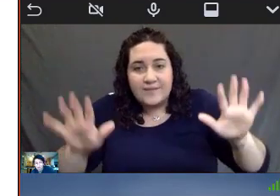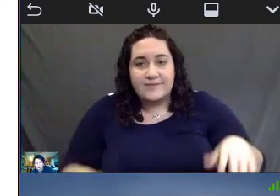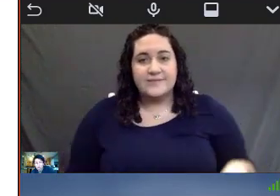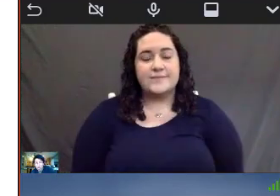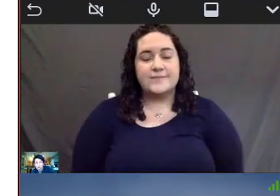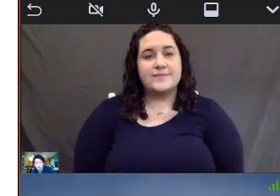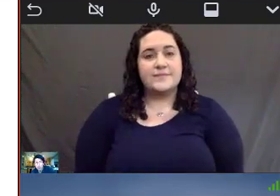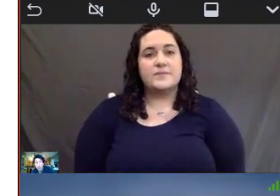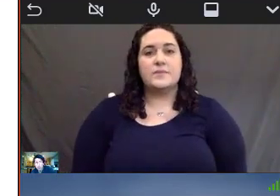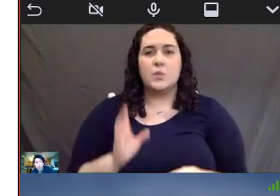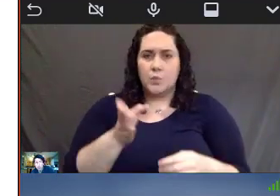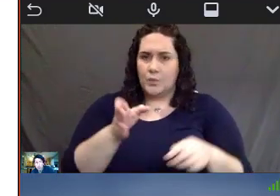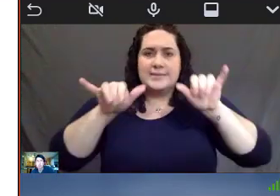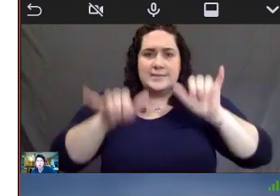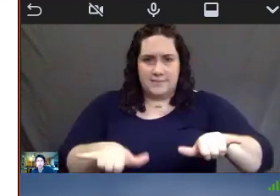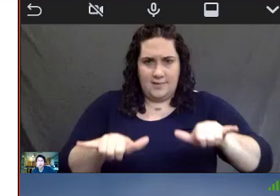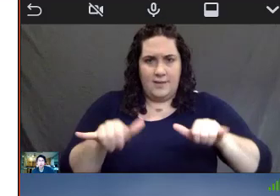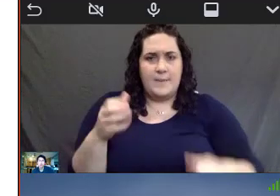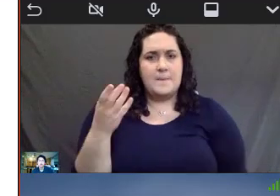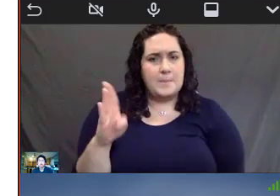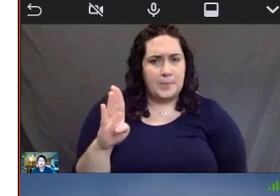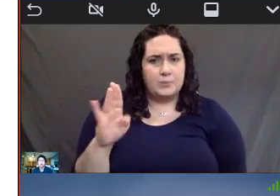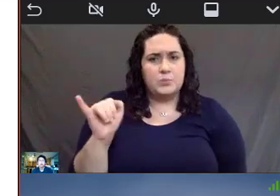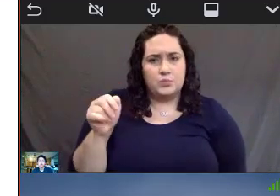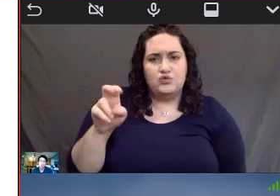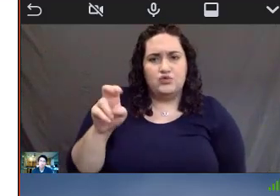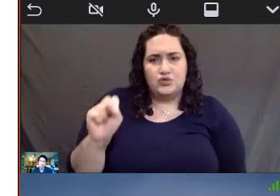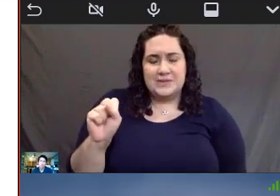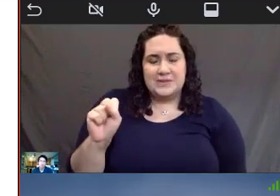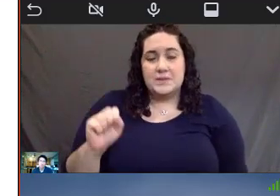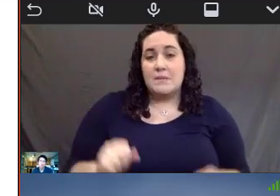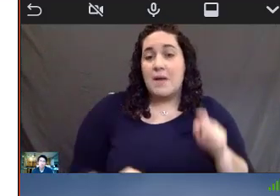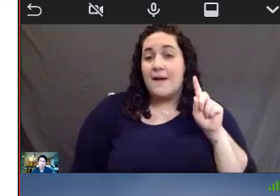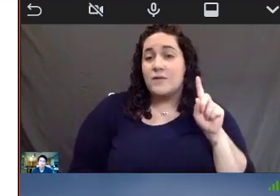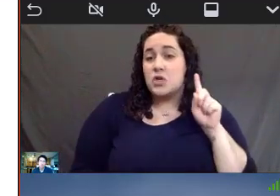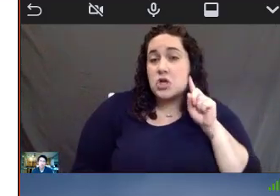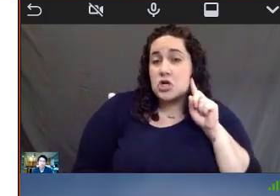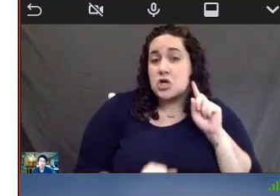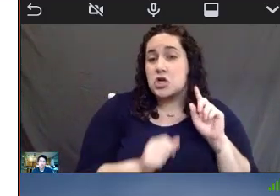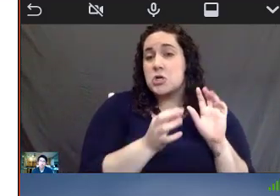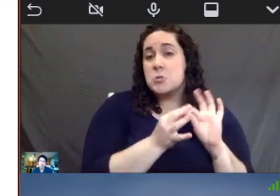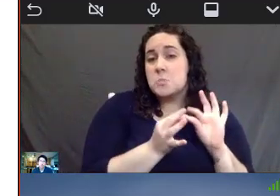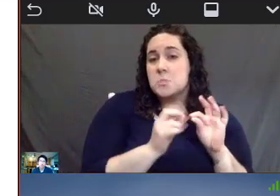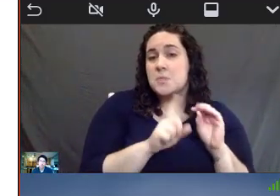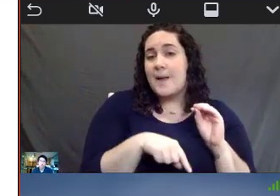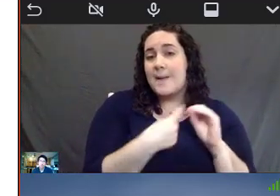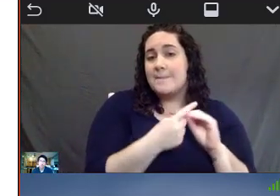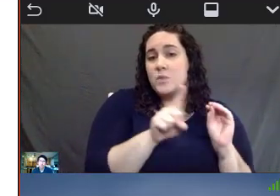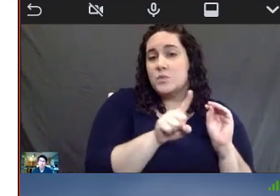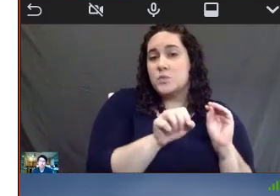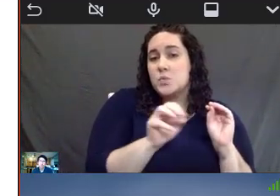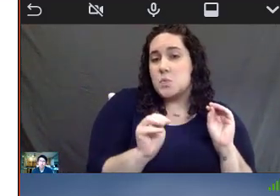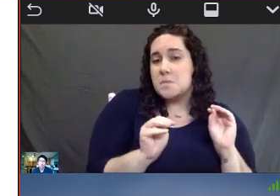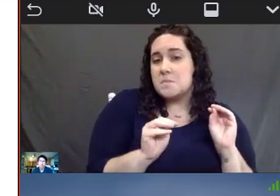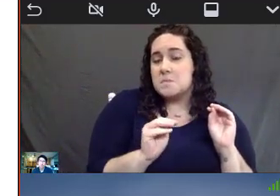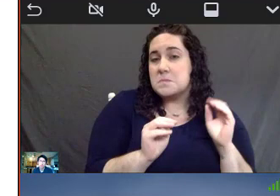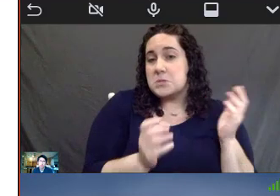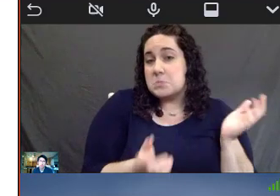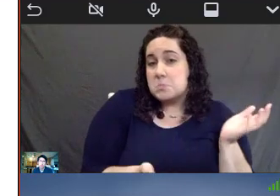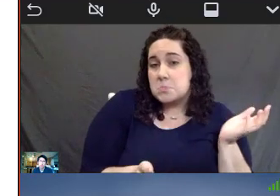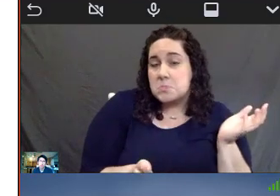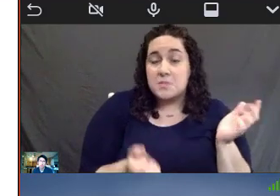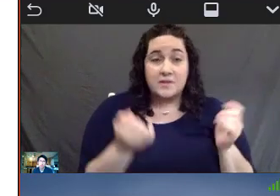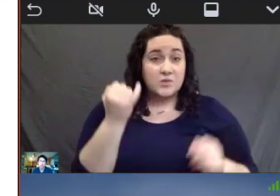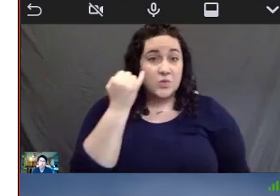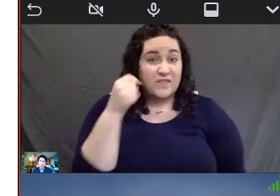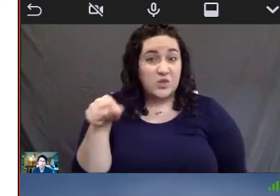if you've also been taking classes in Zoom, I'd like to hear some student feedback about that as well. But certainly for